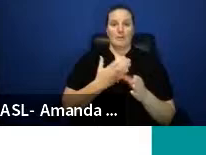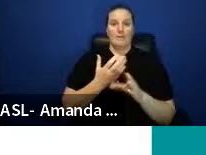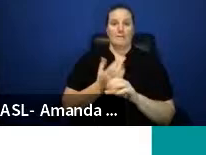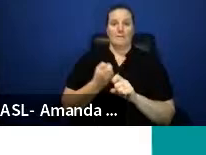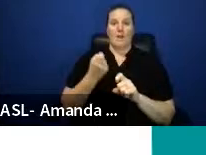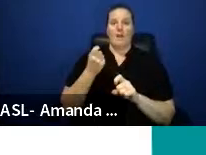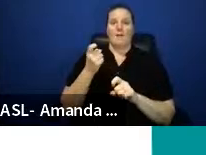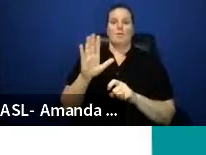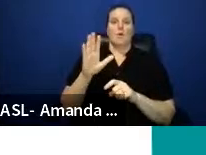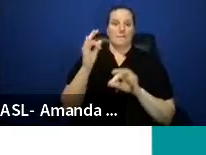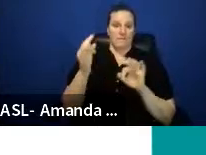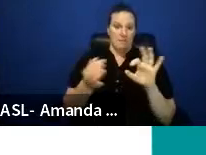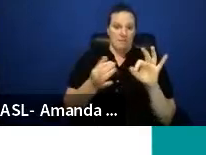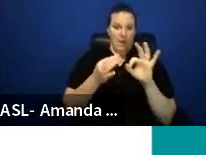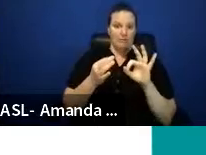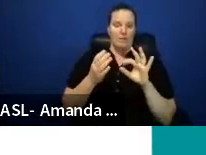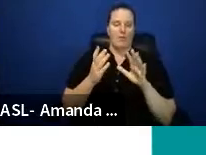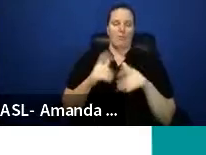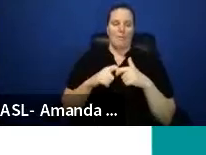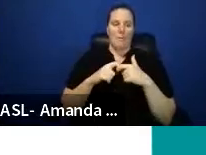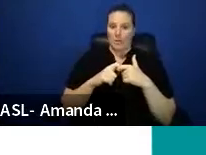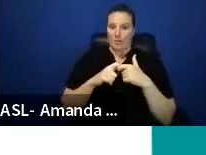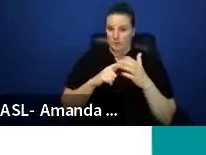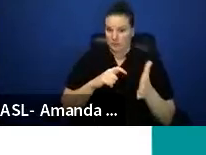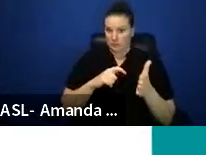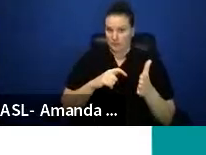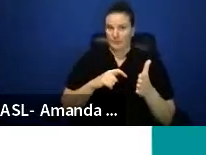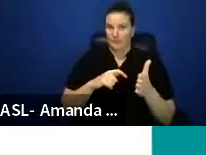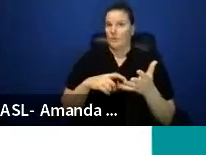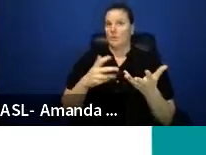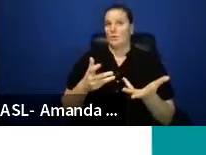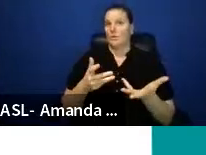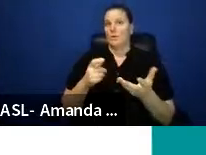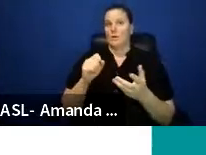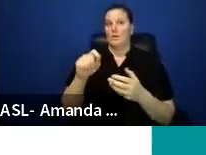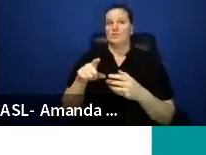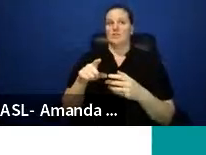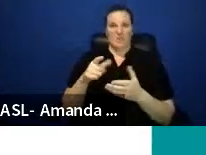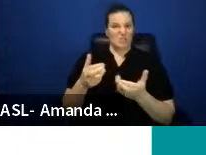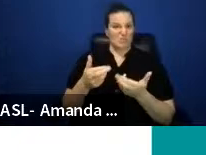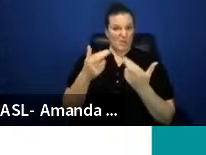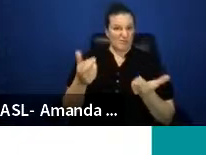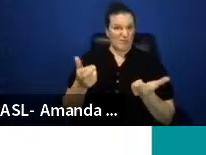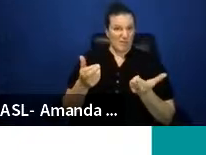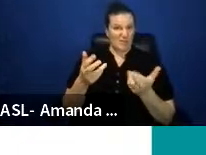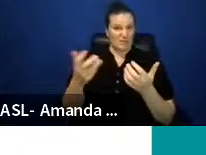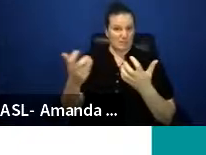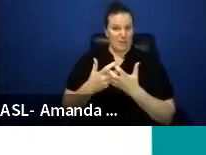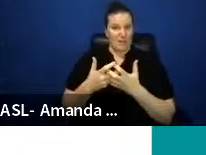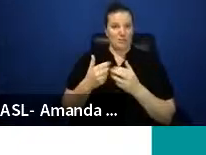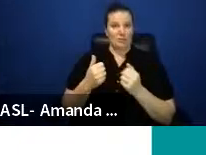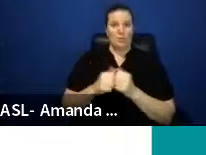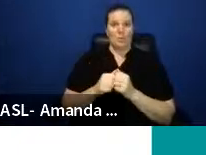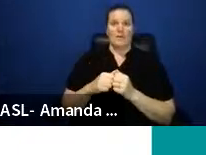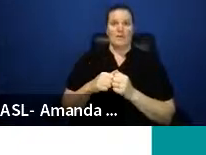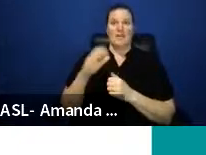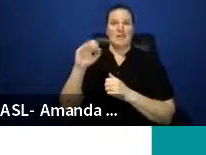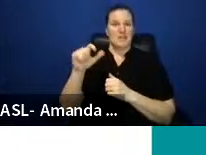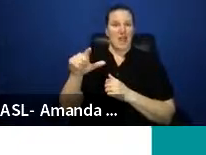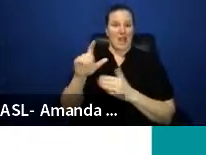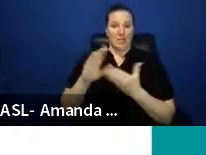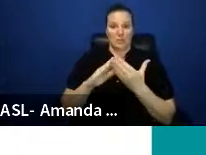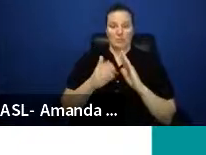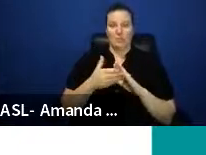input here. And so I will pause with our prompt, which is, are these recommendations in line with what, you know, the CAG